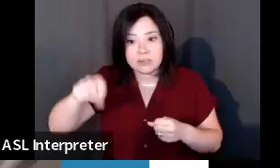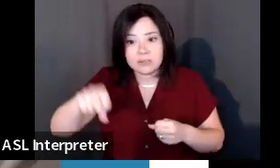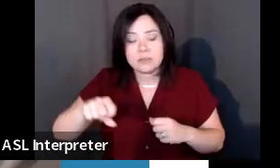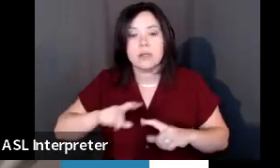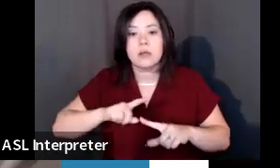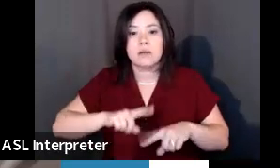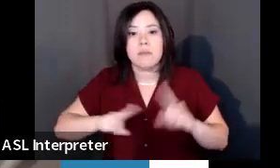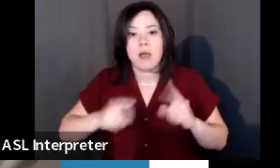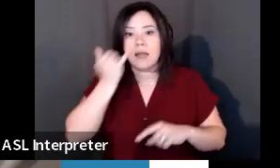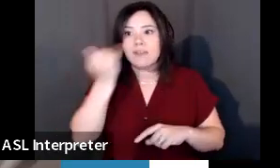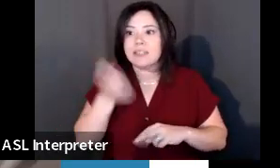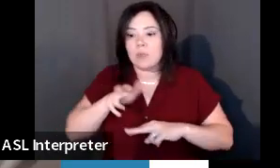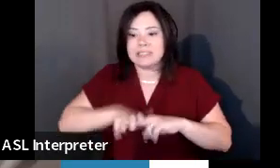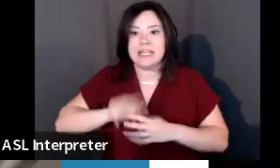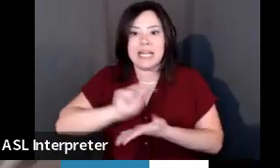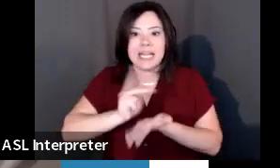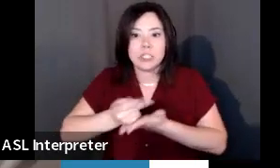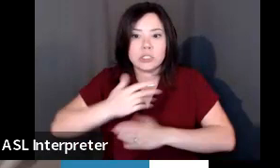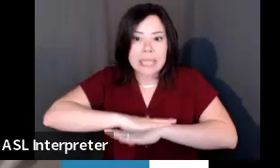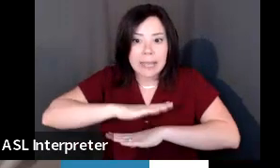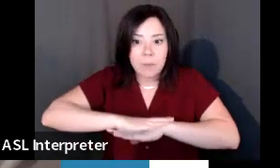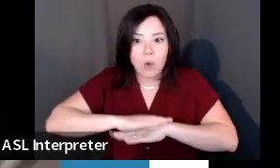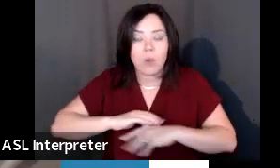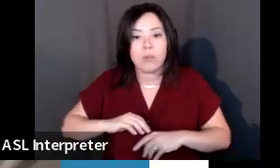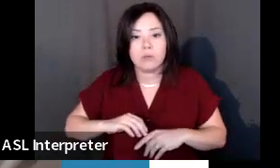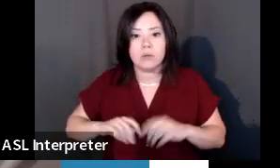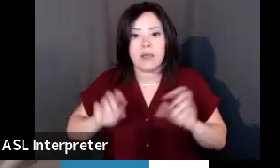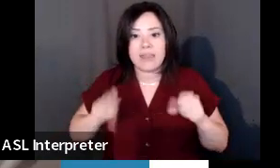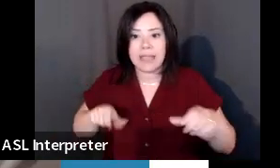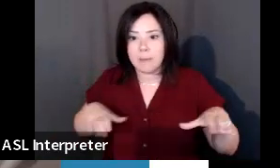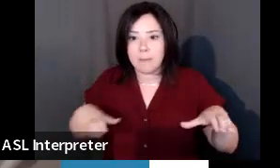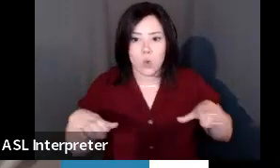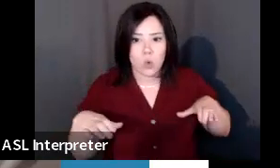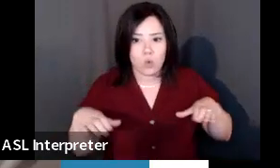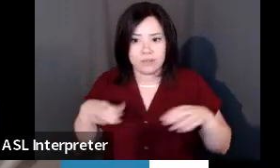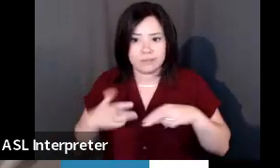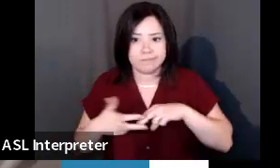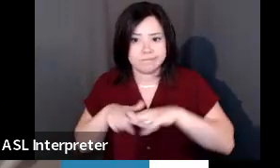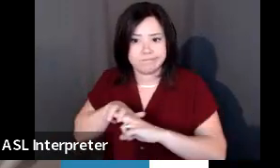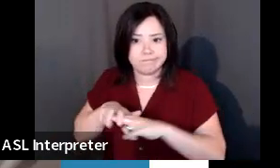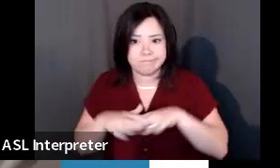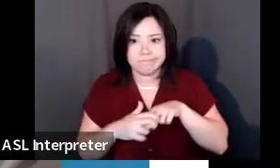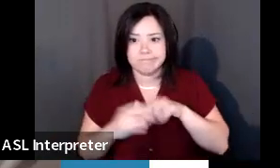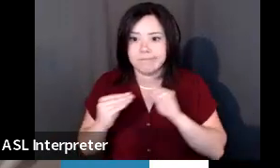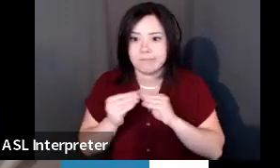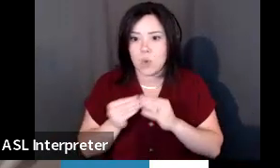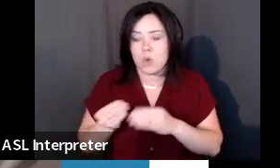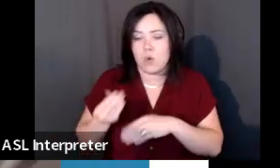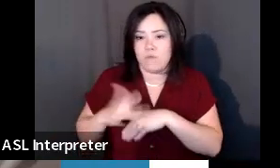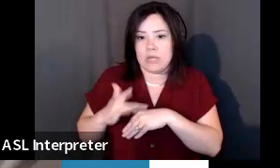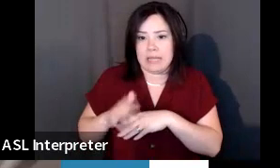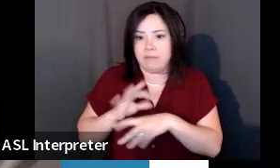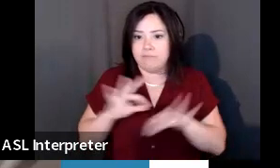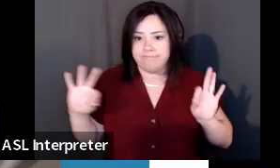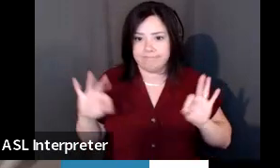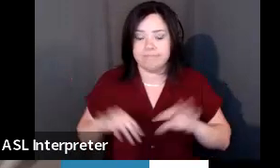someone sitting at a kitchen table, it allows them to be able to move more freely if they have limited mobility in their